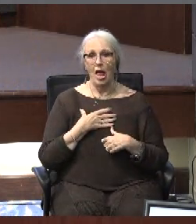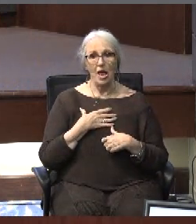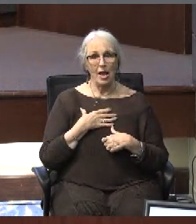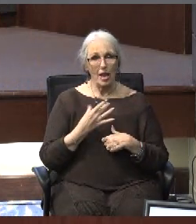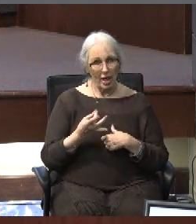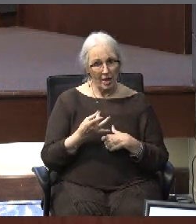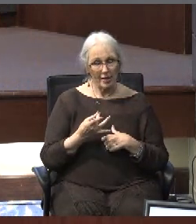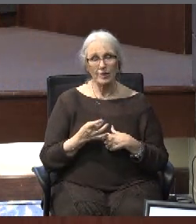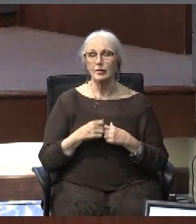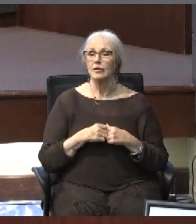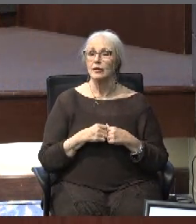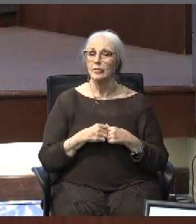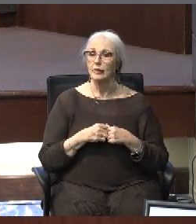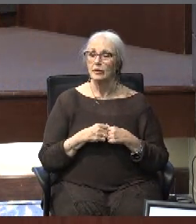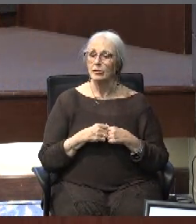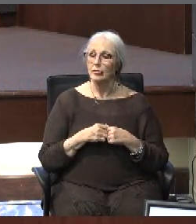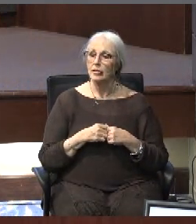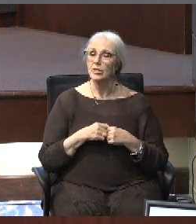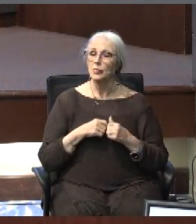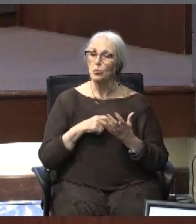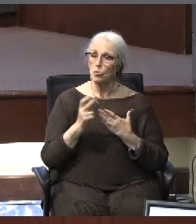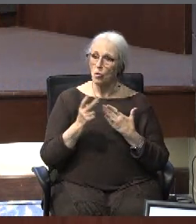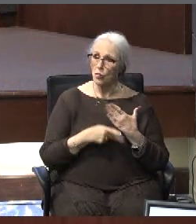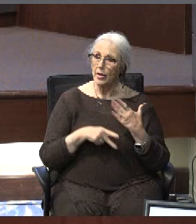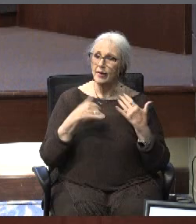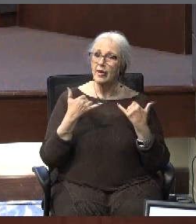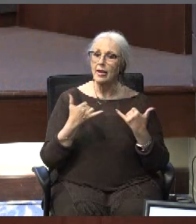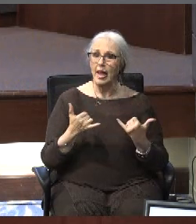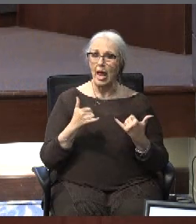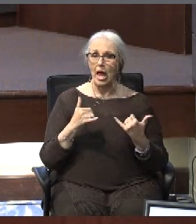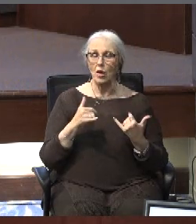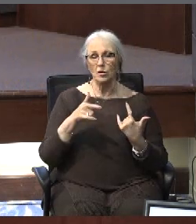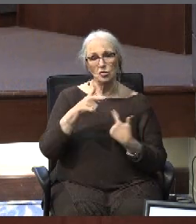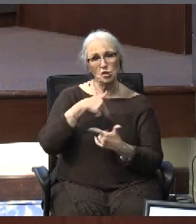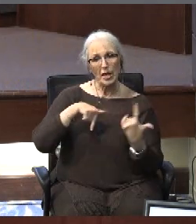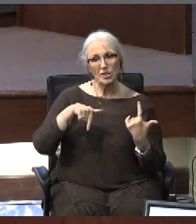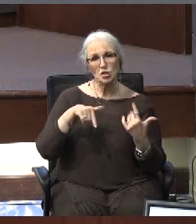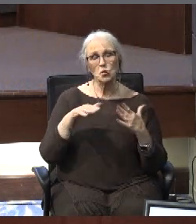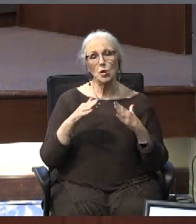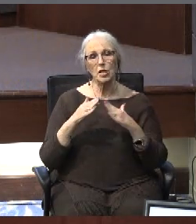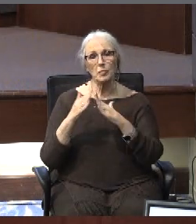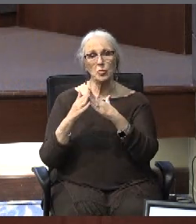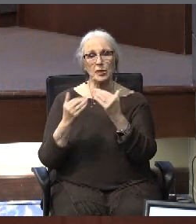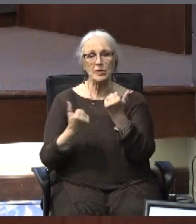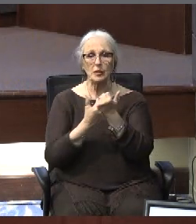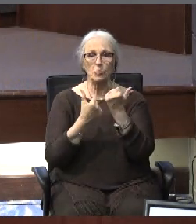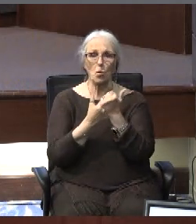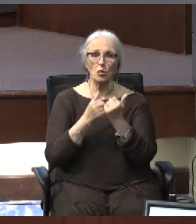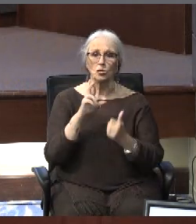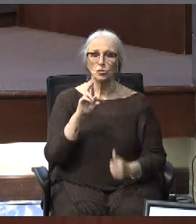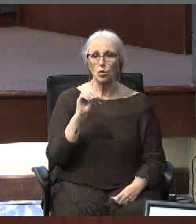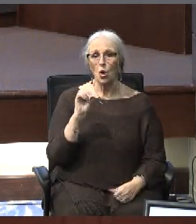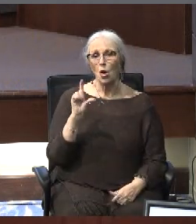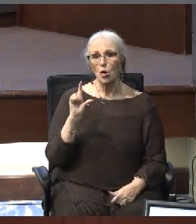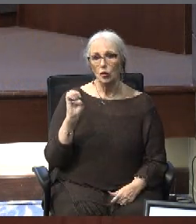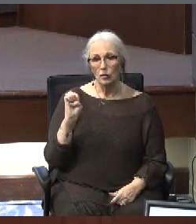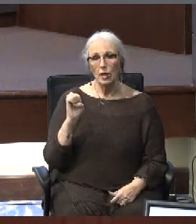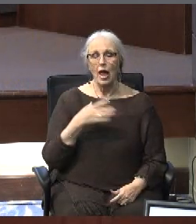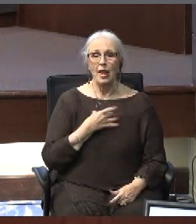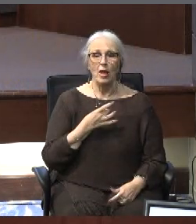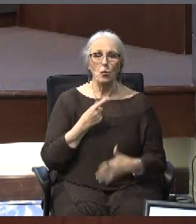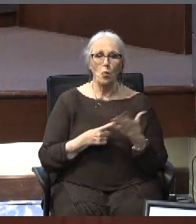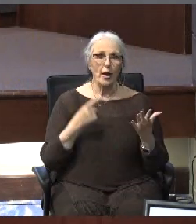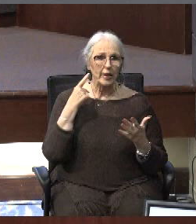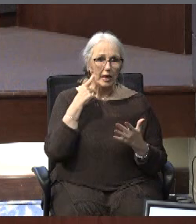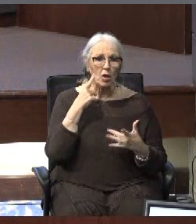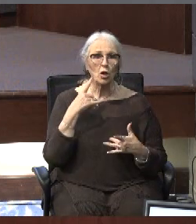I'll say, that Waco's code enforcement program is now kind of pivoting into a community support role. And I like what I was hearing about gaining the